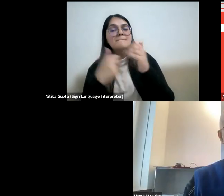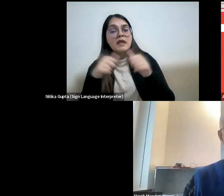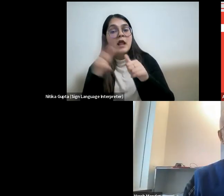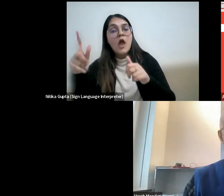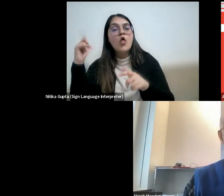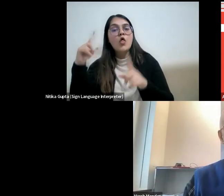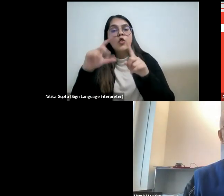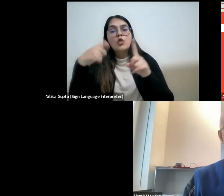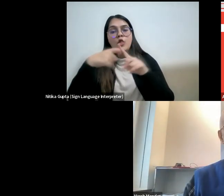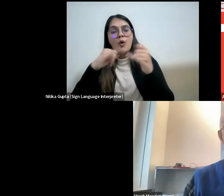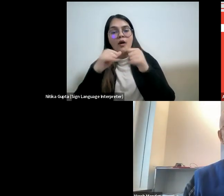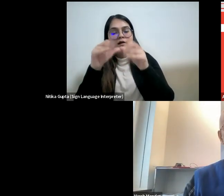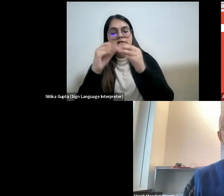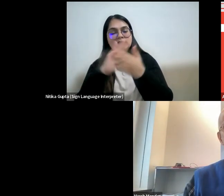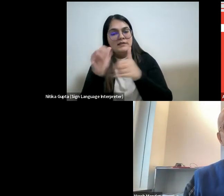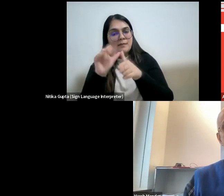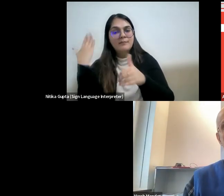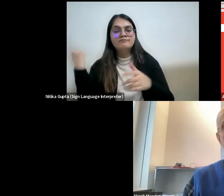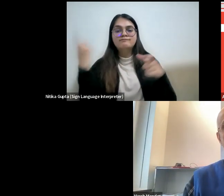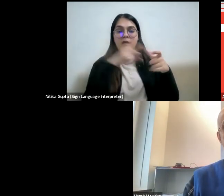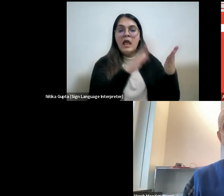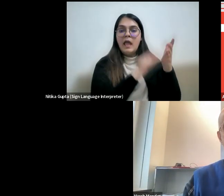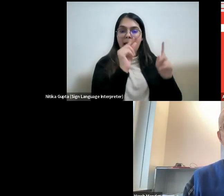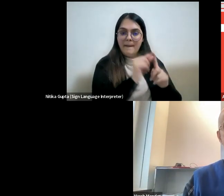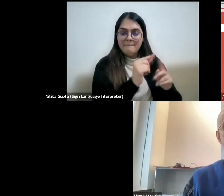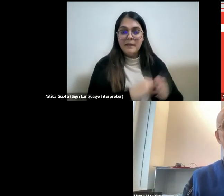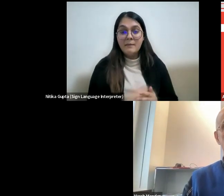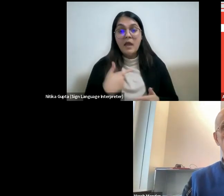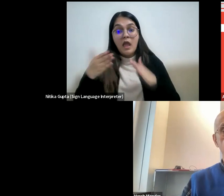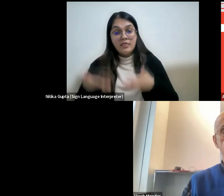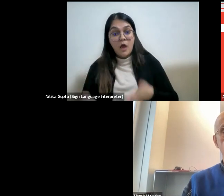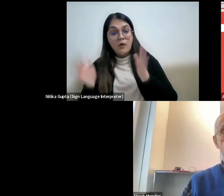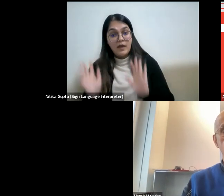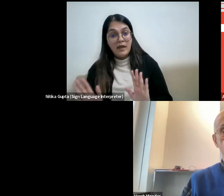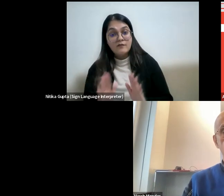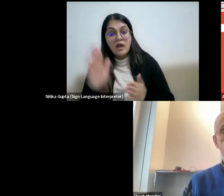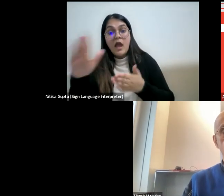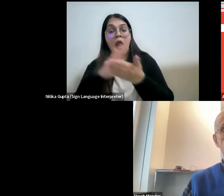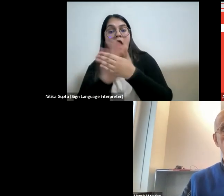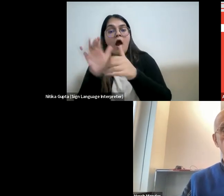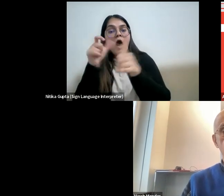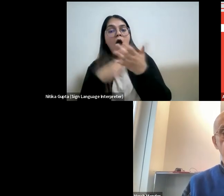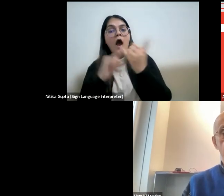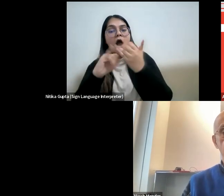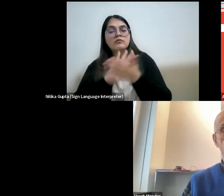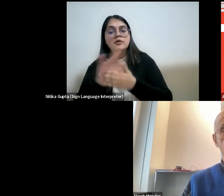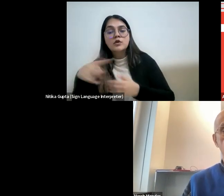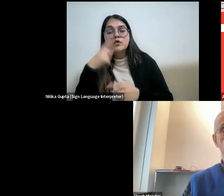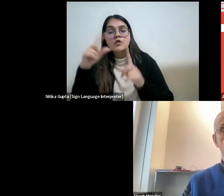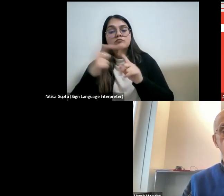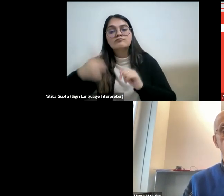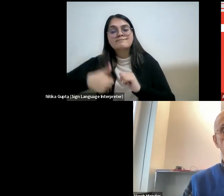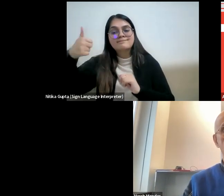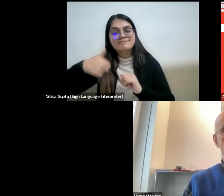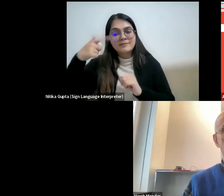minister herself and an MP. We also have Mr. Mander, who's the director of the Center for Equity